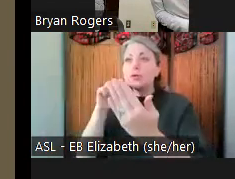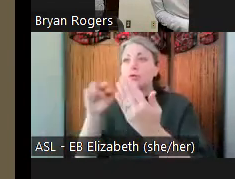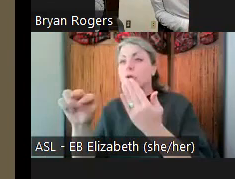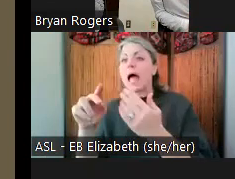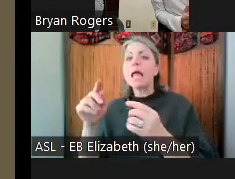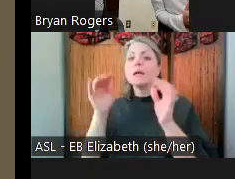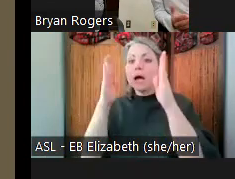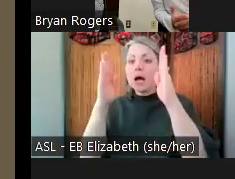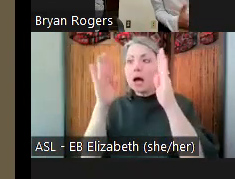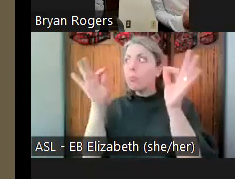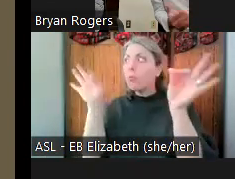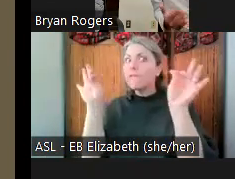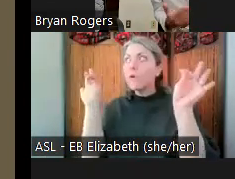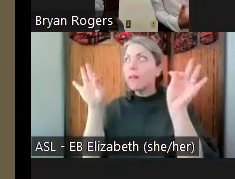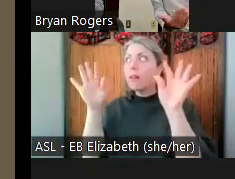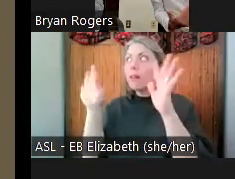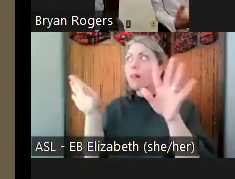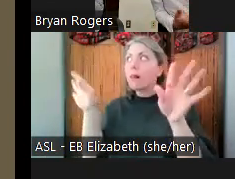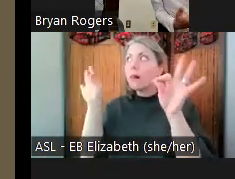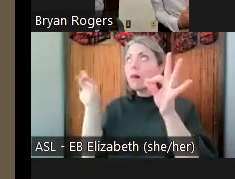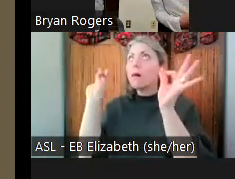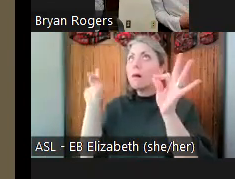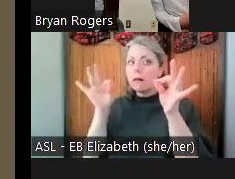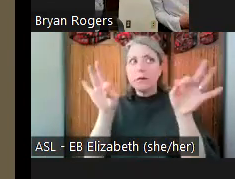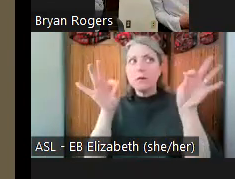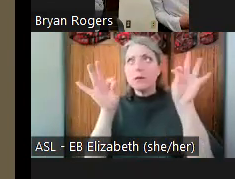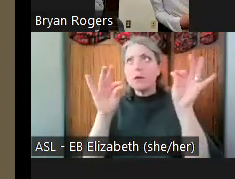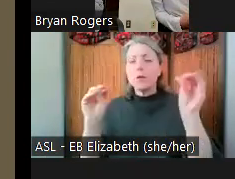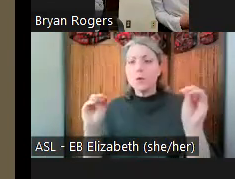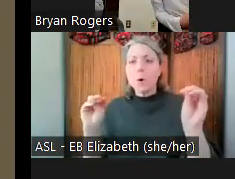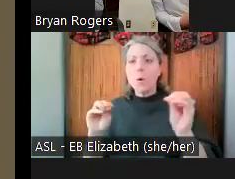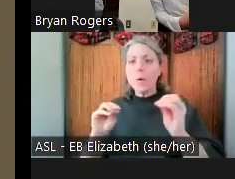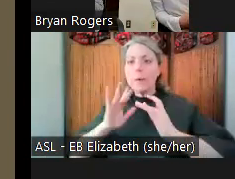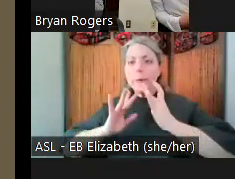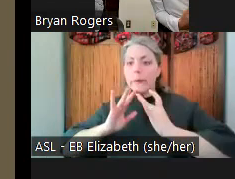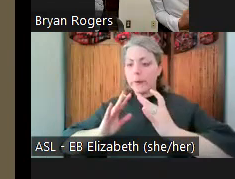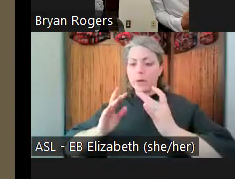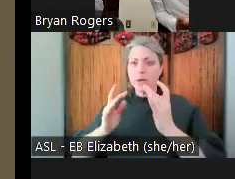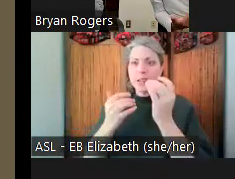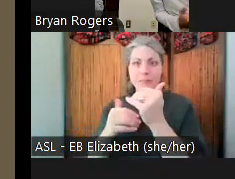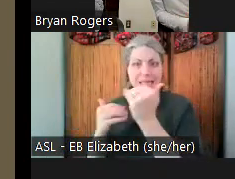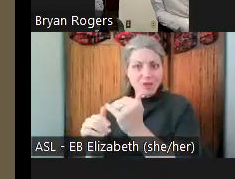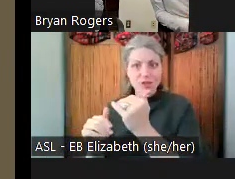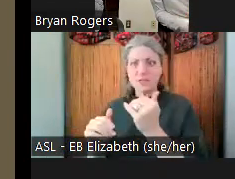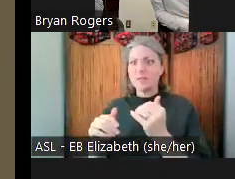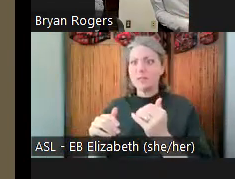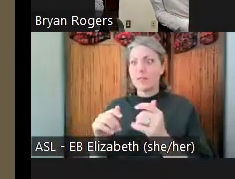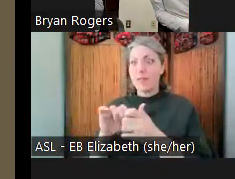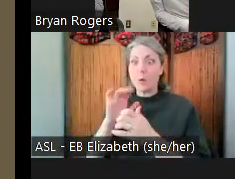sure that those are up to standards and there's no deficits there that would prohibit them from beginning to drive to